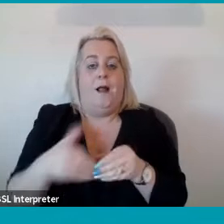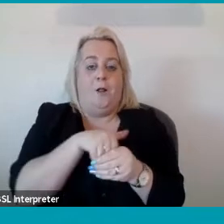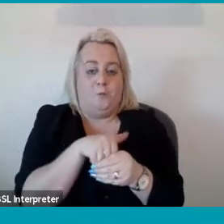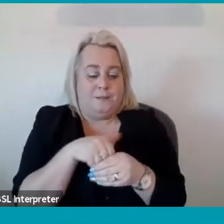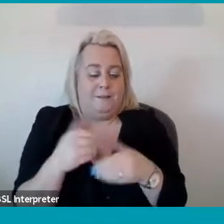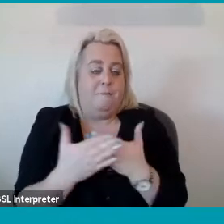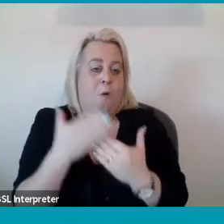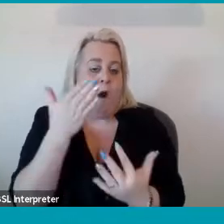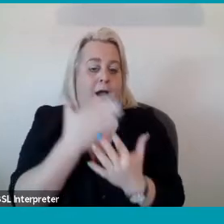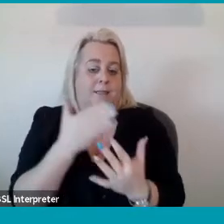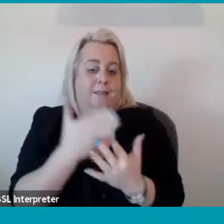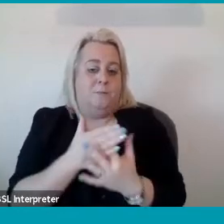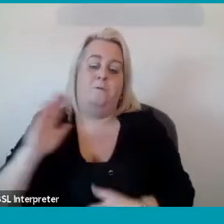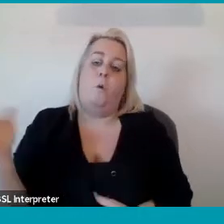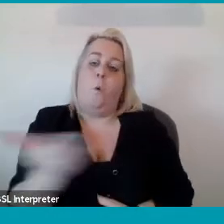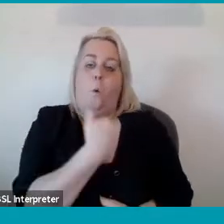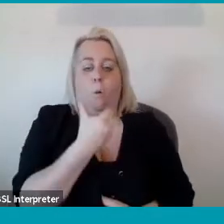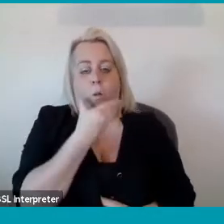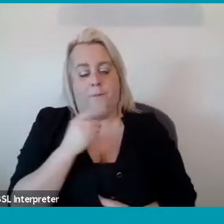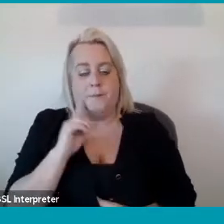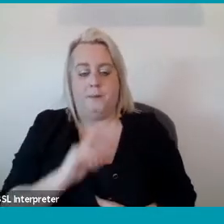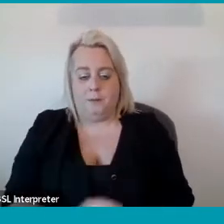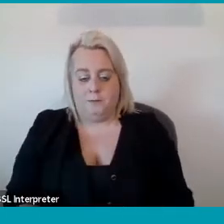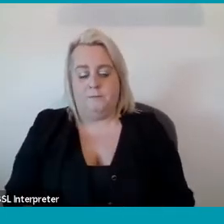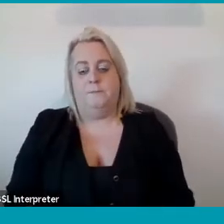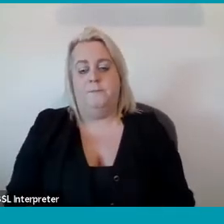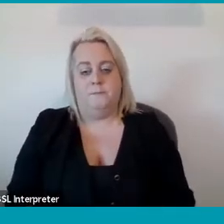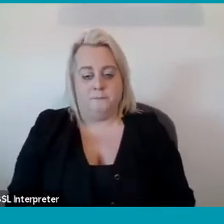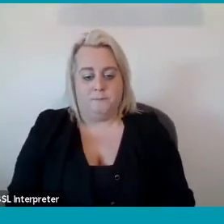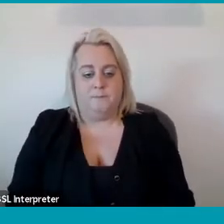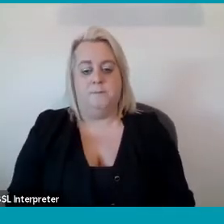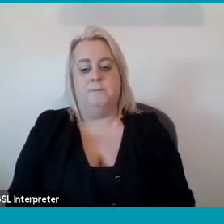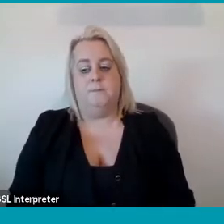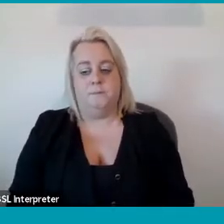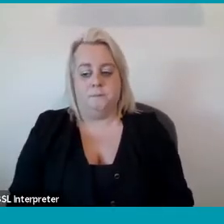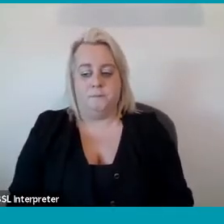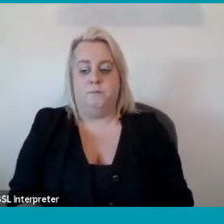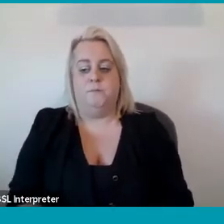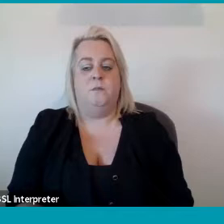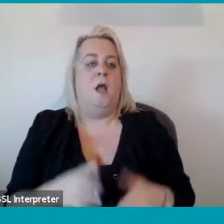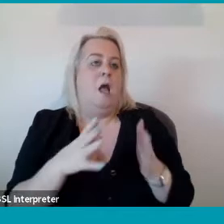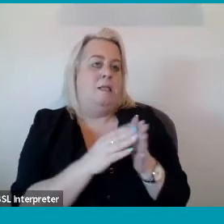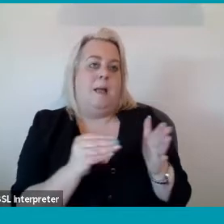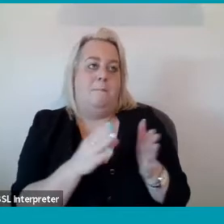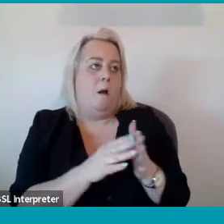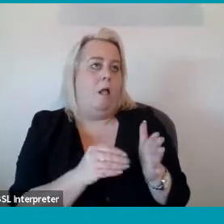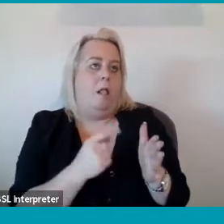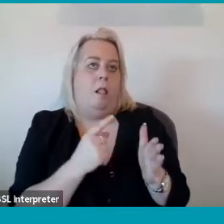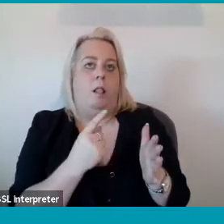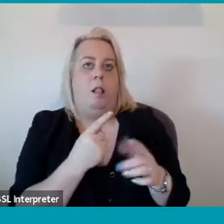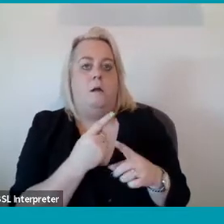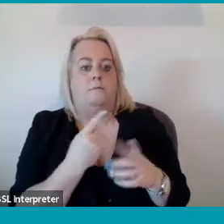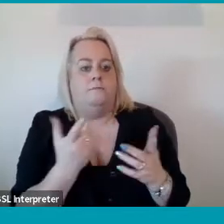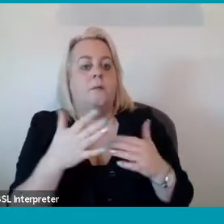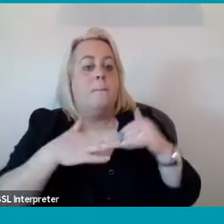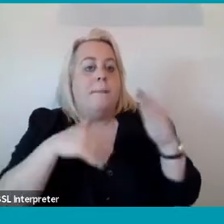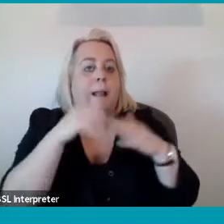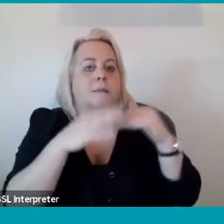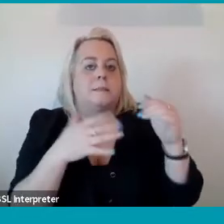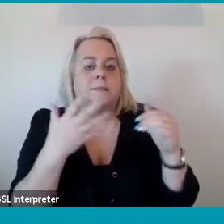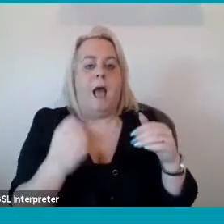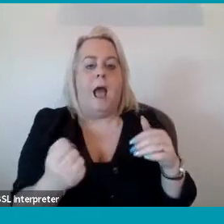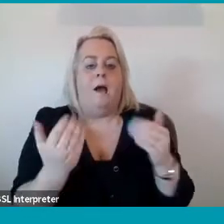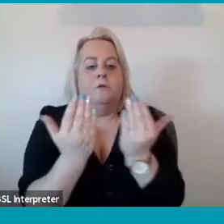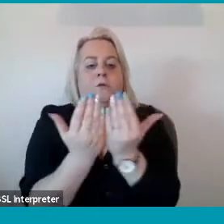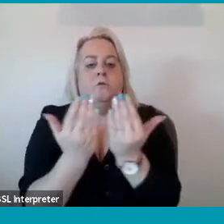accessible for everyone. So if we think, for example, of buildings where there are automatic doors, so you